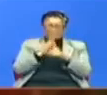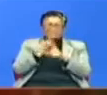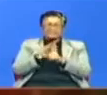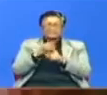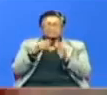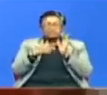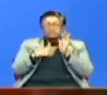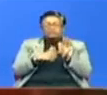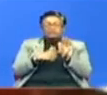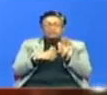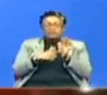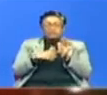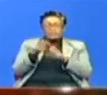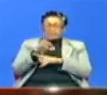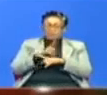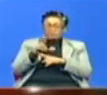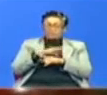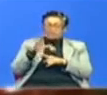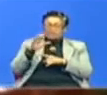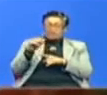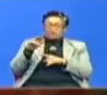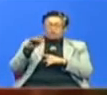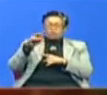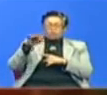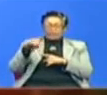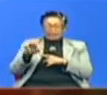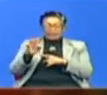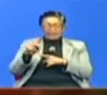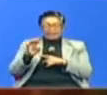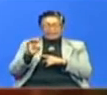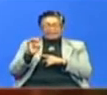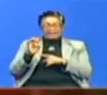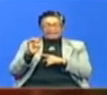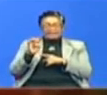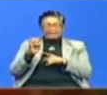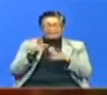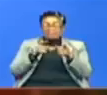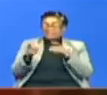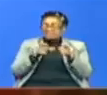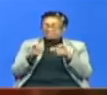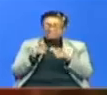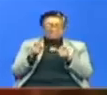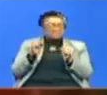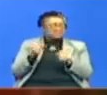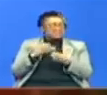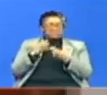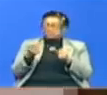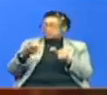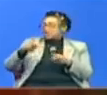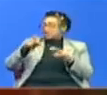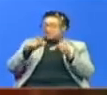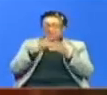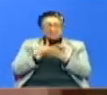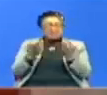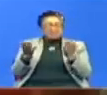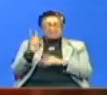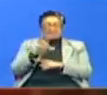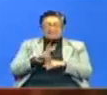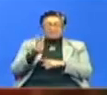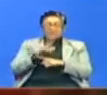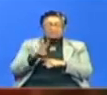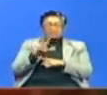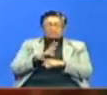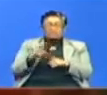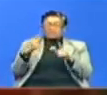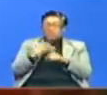use of chloroquine in management of COVID-19 disease does not add any value. To the contrary,